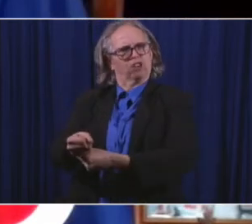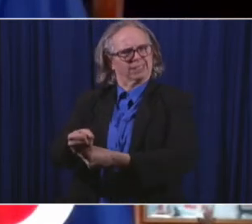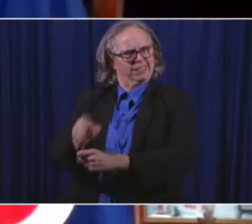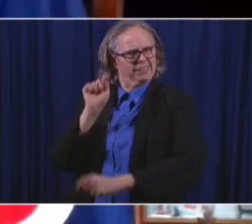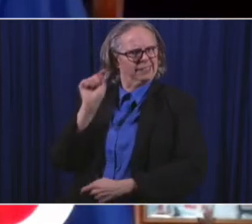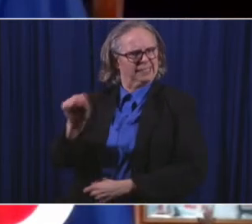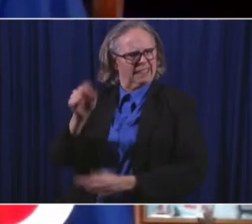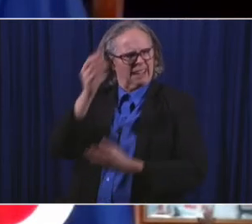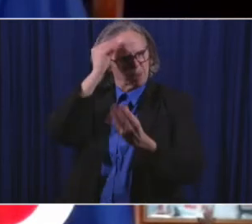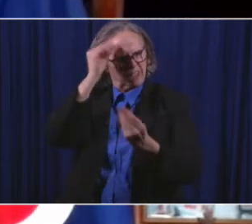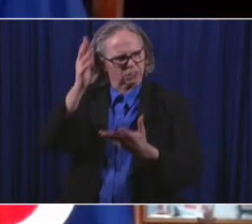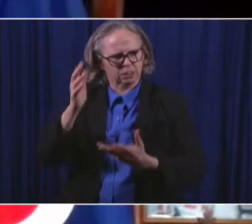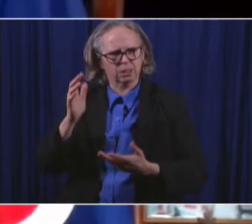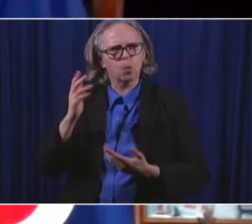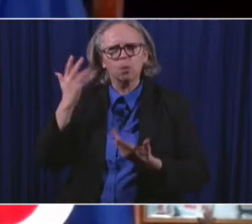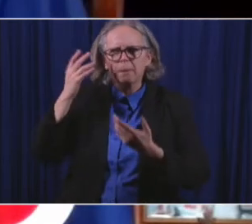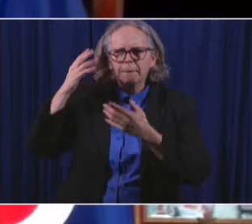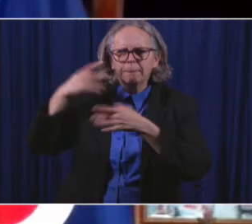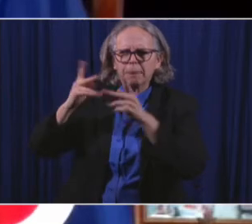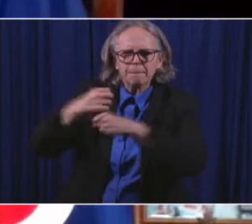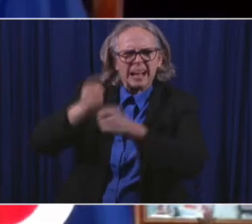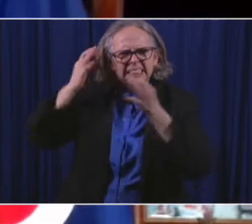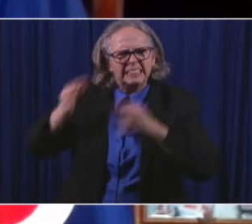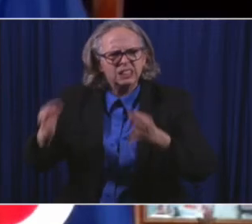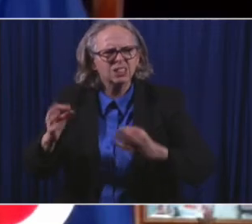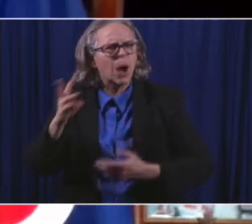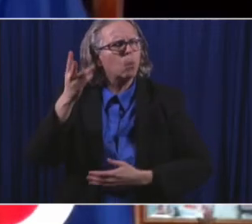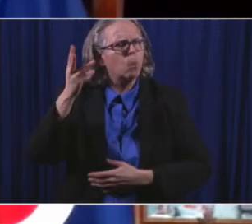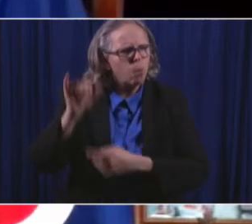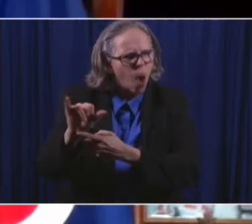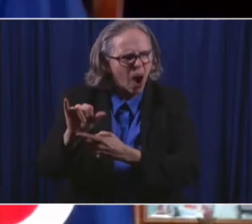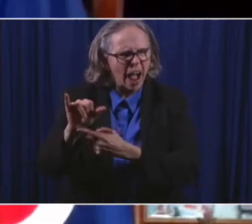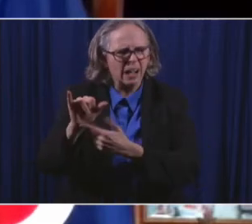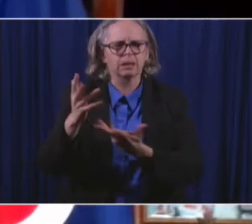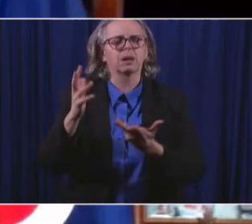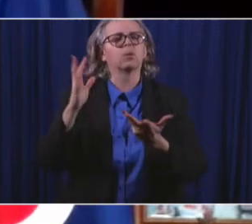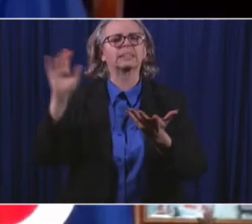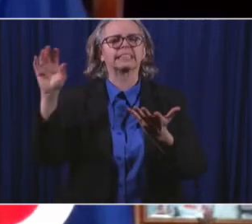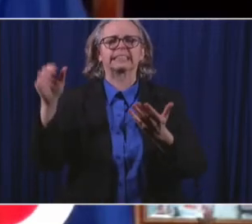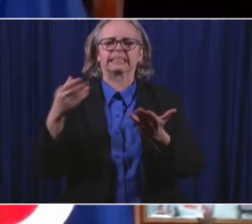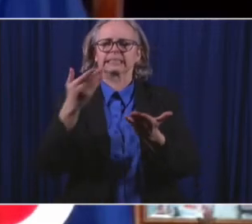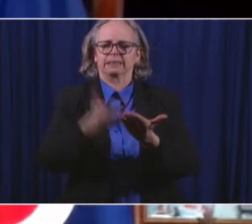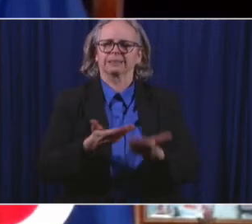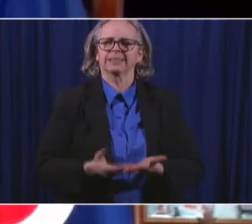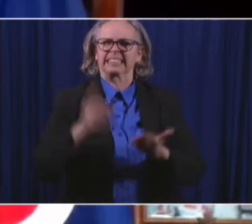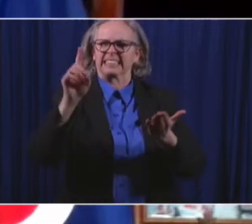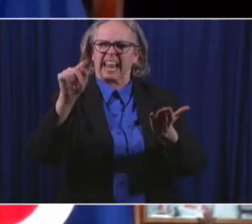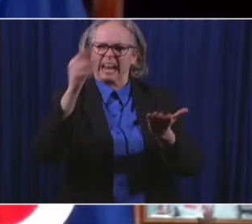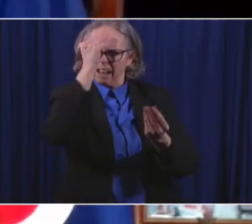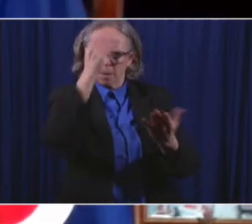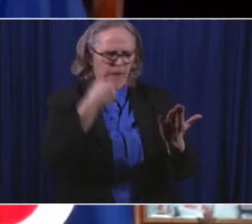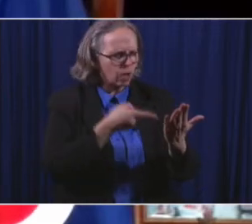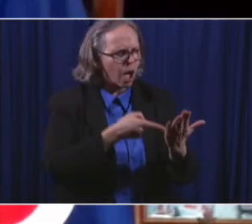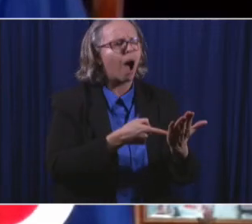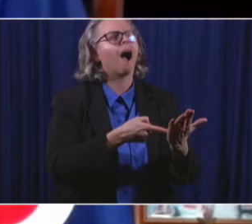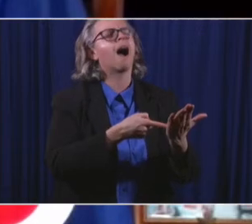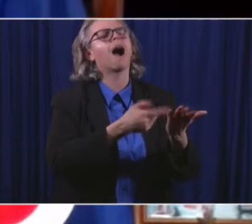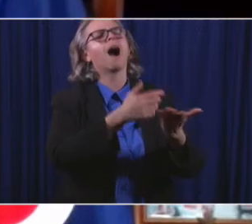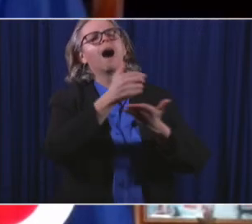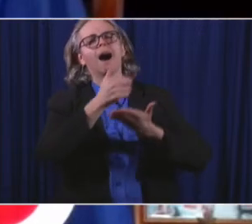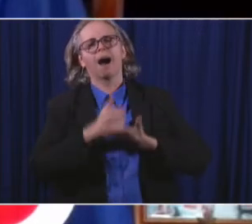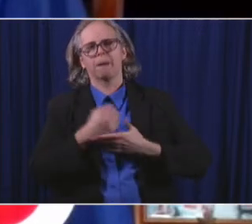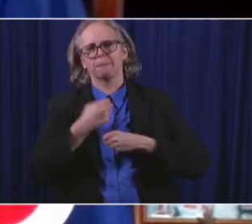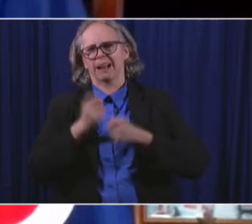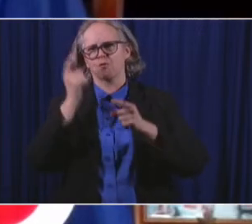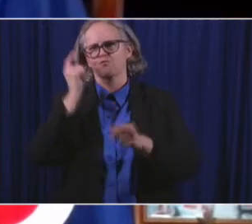data driven, and that you will know what we know about these issues and why the decisions are made that they